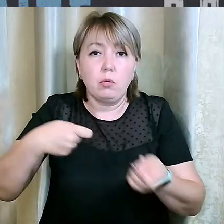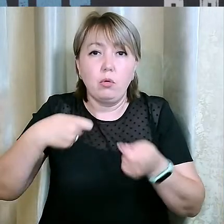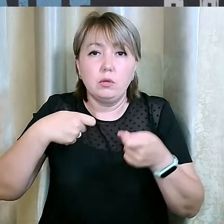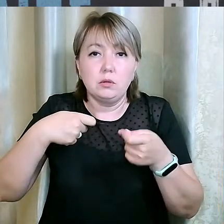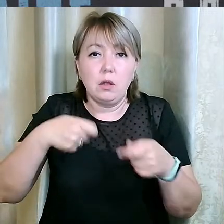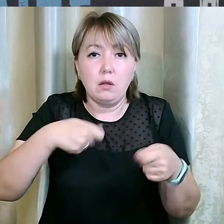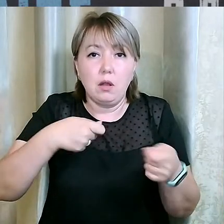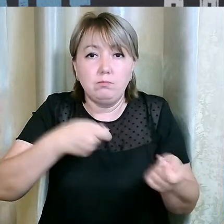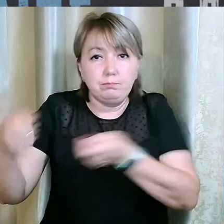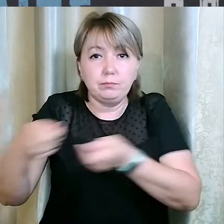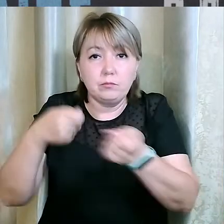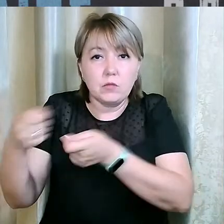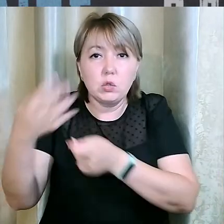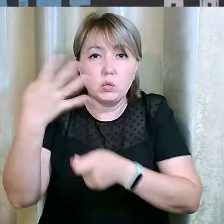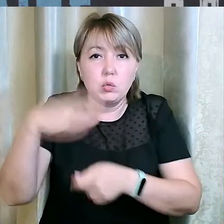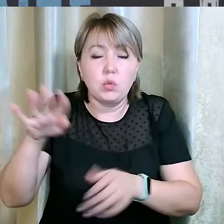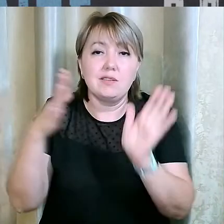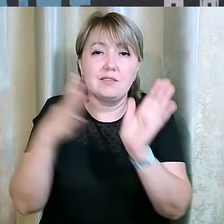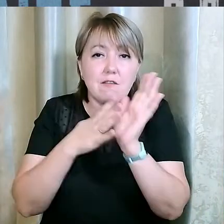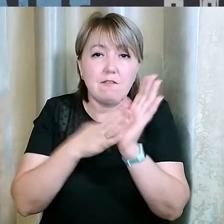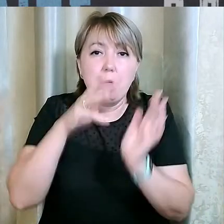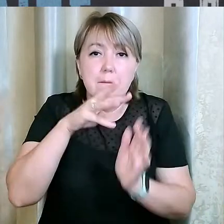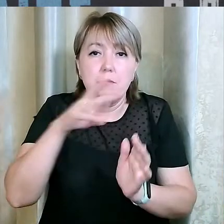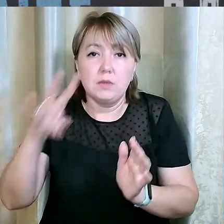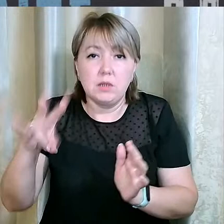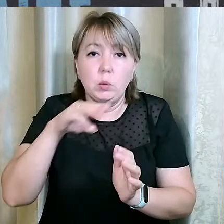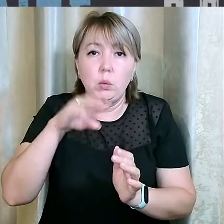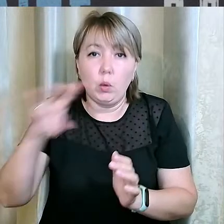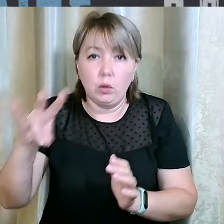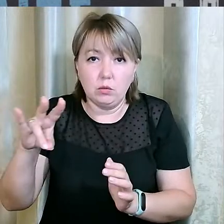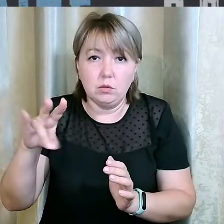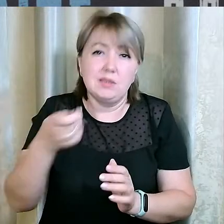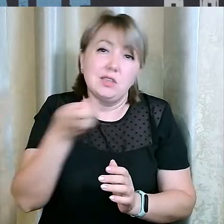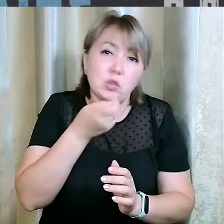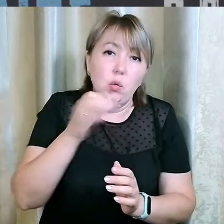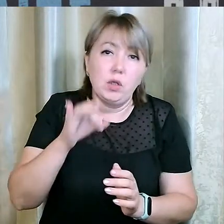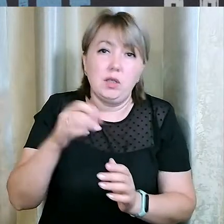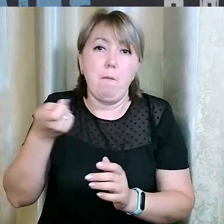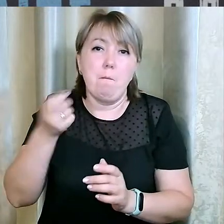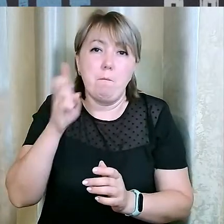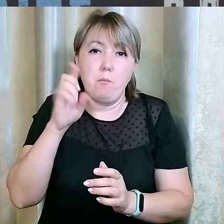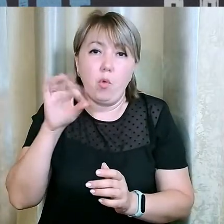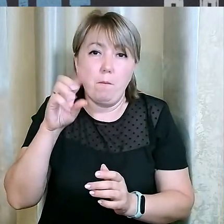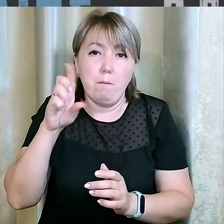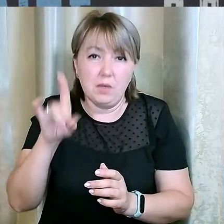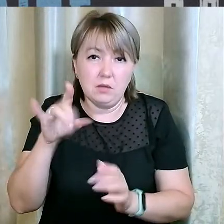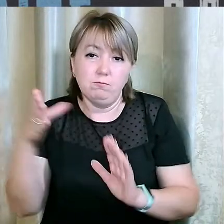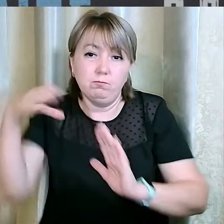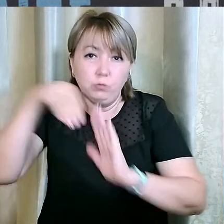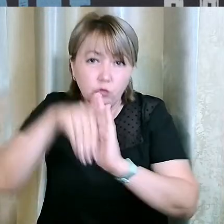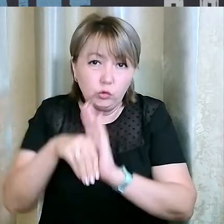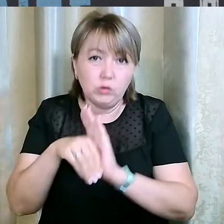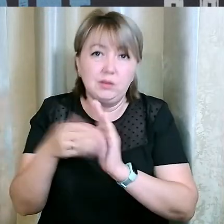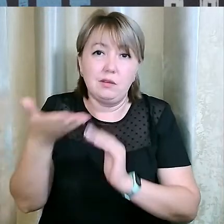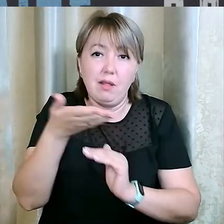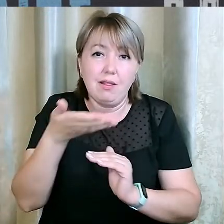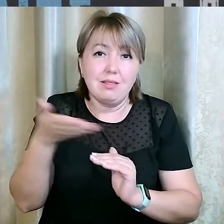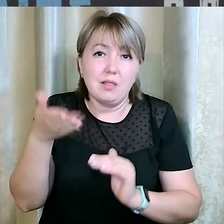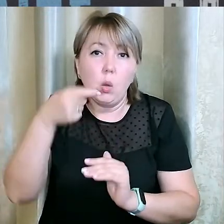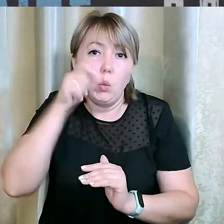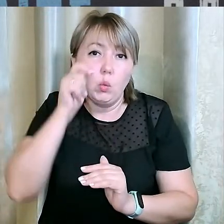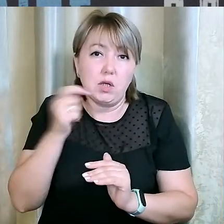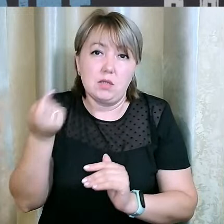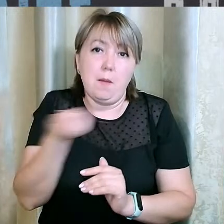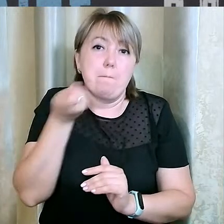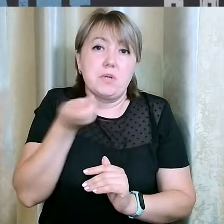Ukraine exported 49 million tons of grain and legumes, including almost 20 million tons of our